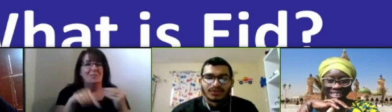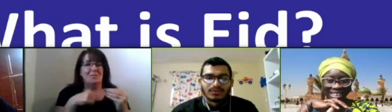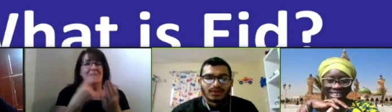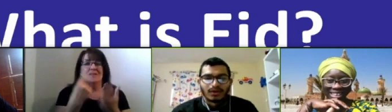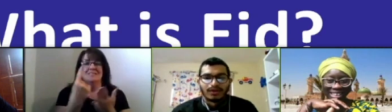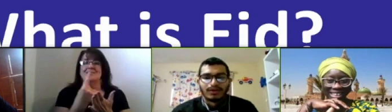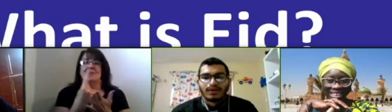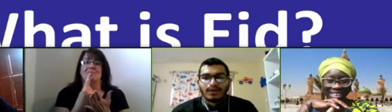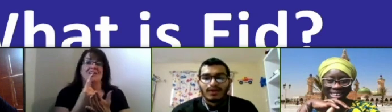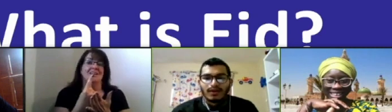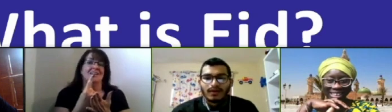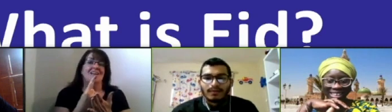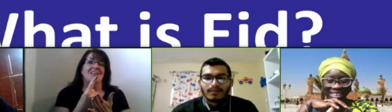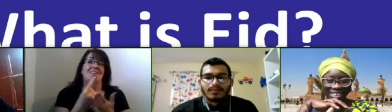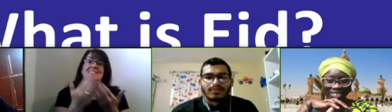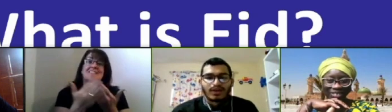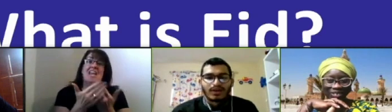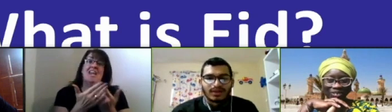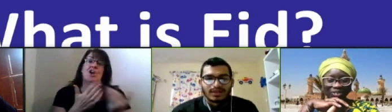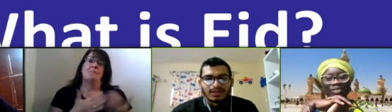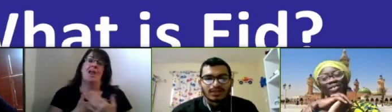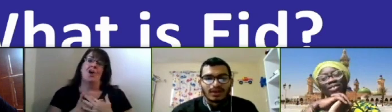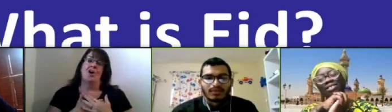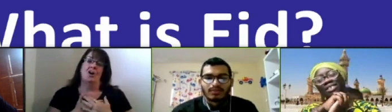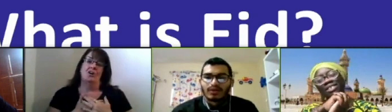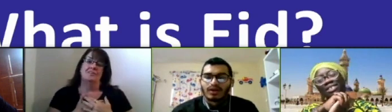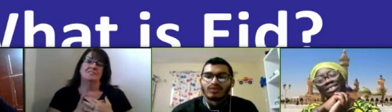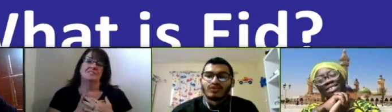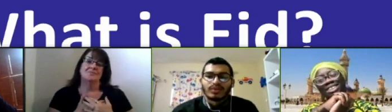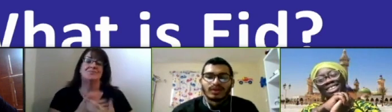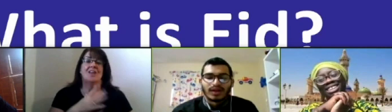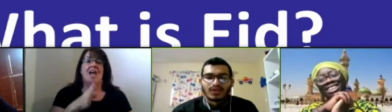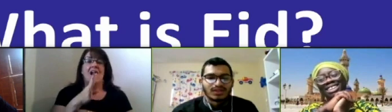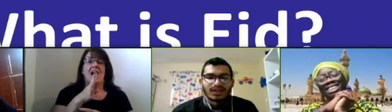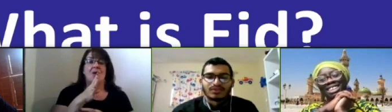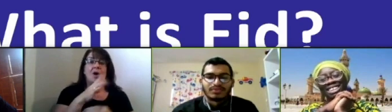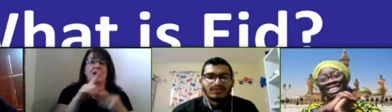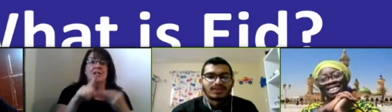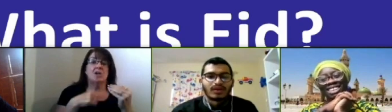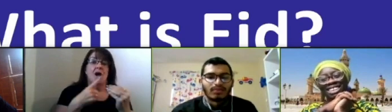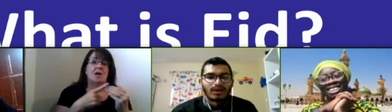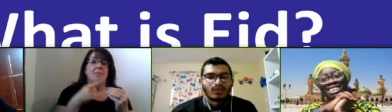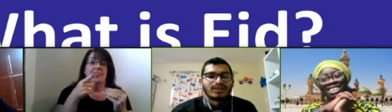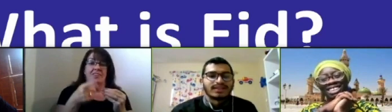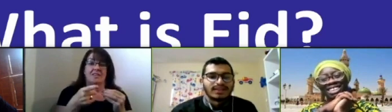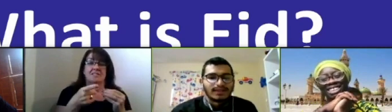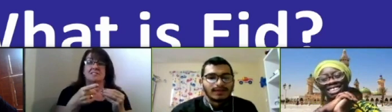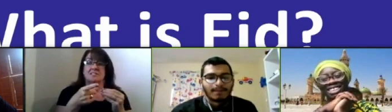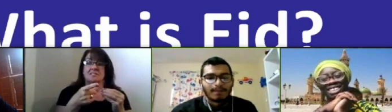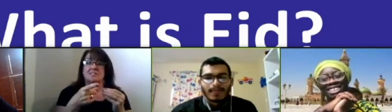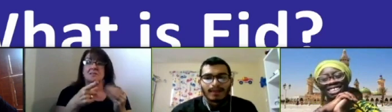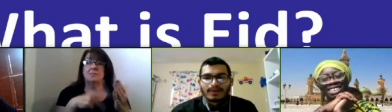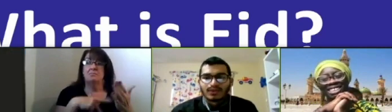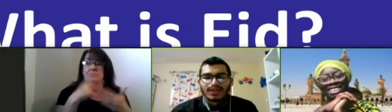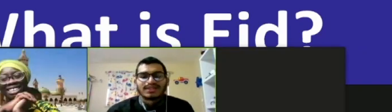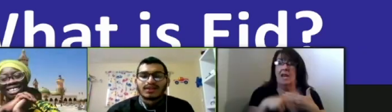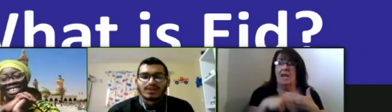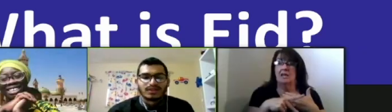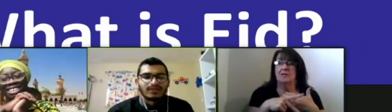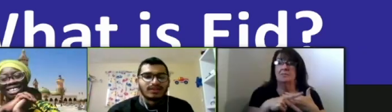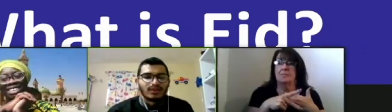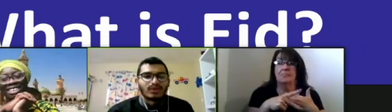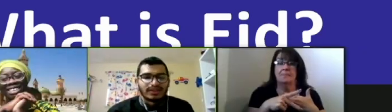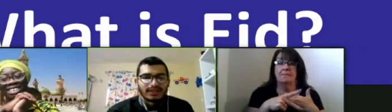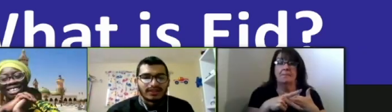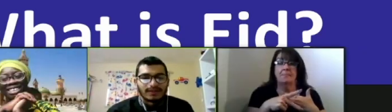very close to my heart. But before I begin talking about our movement, I'd just like to briefly talk about what is Eid. So that's the